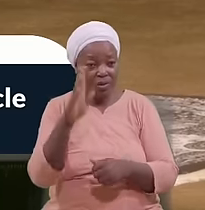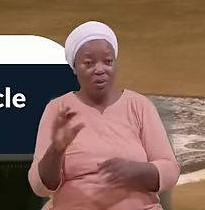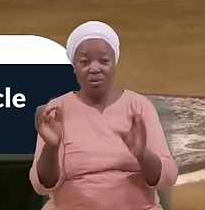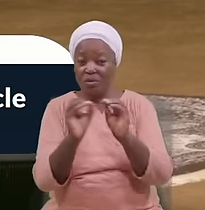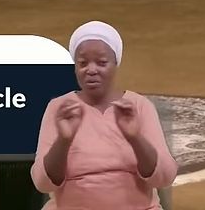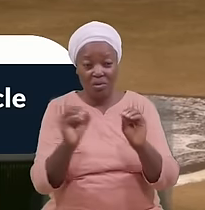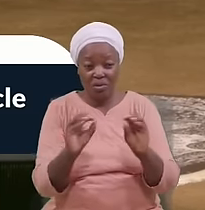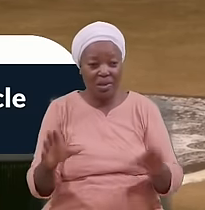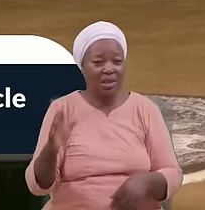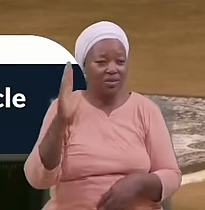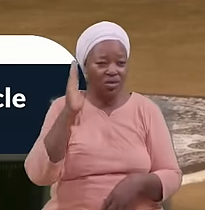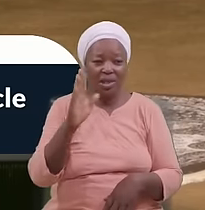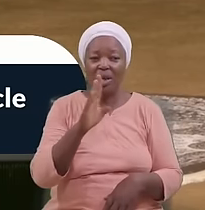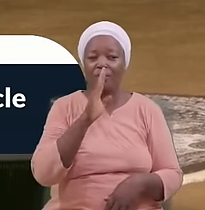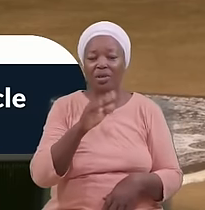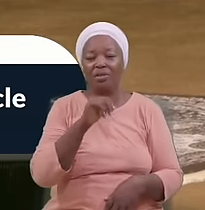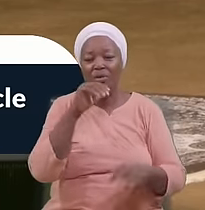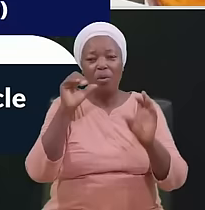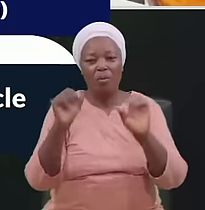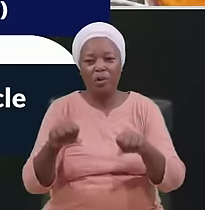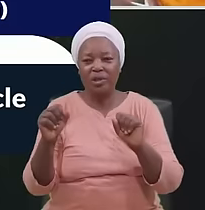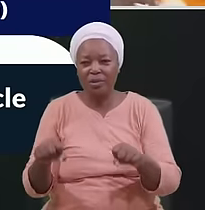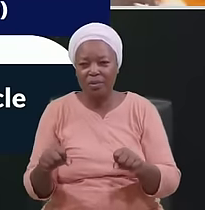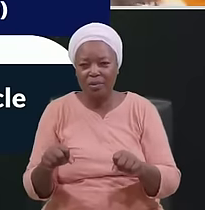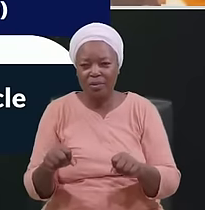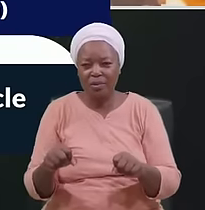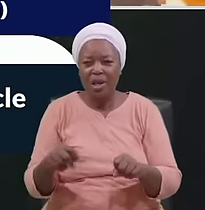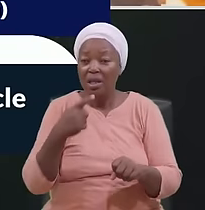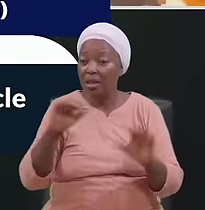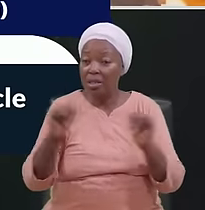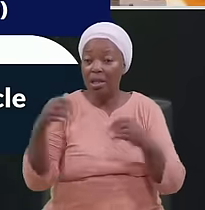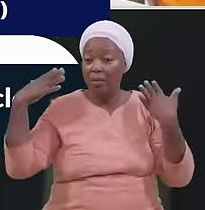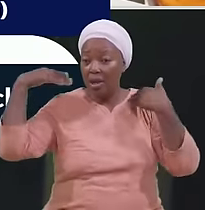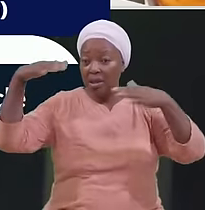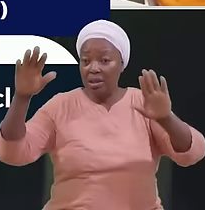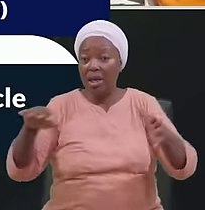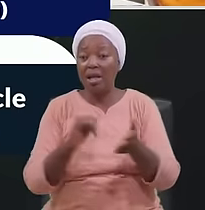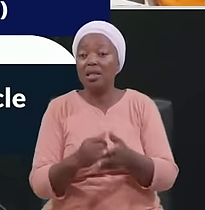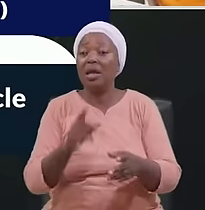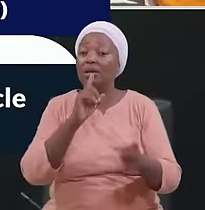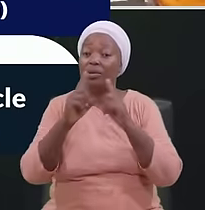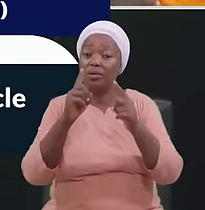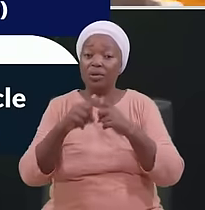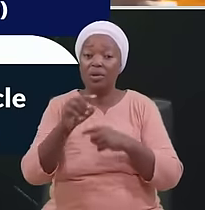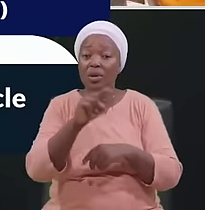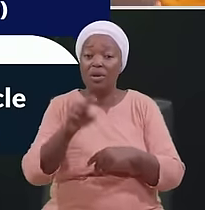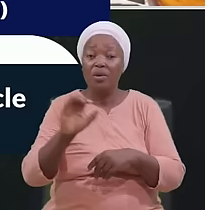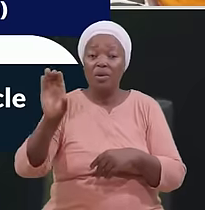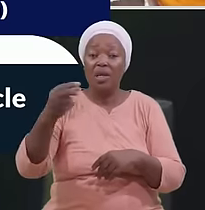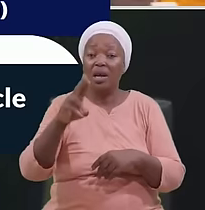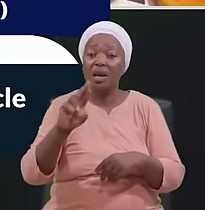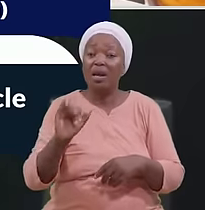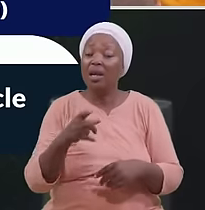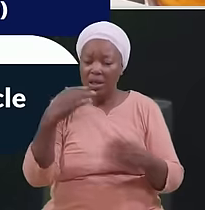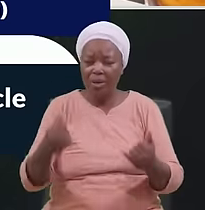nothing shall be impossible. The same angel that spoke to Zechariah now came